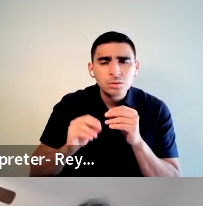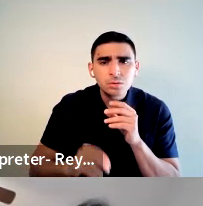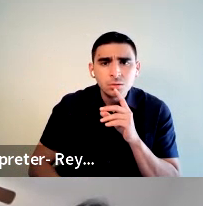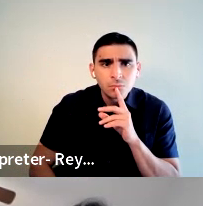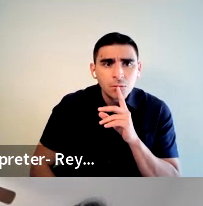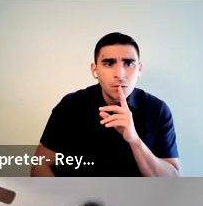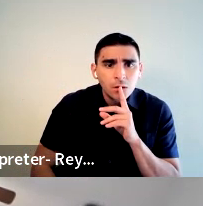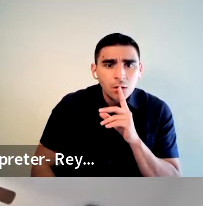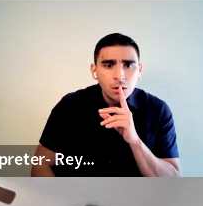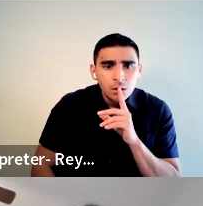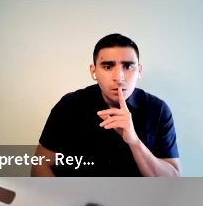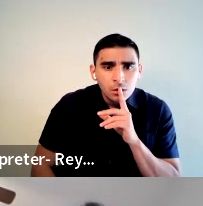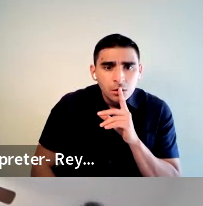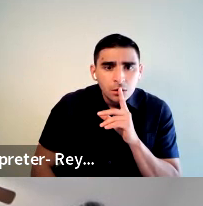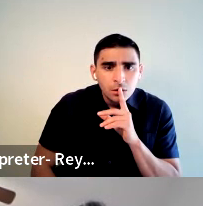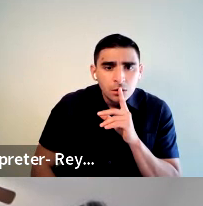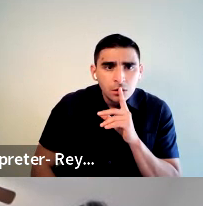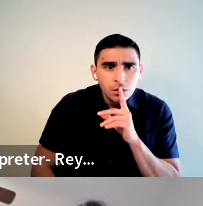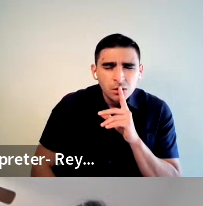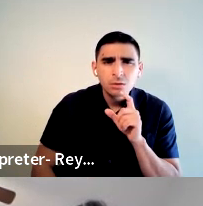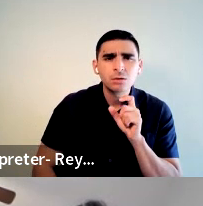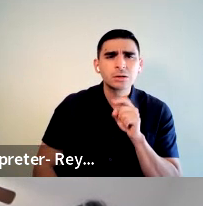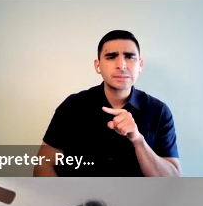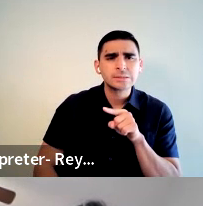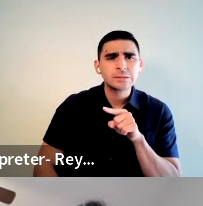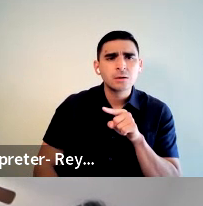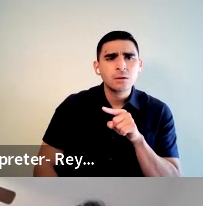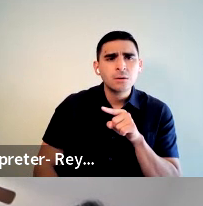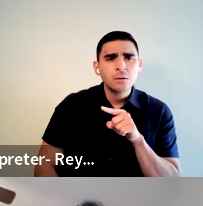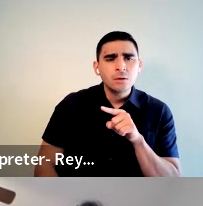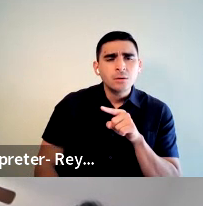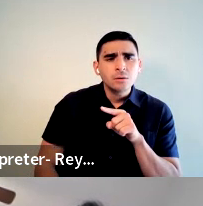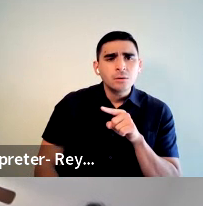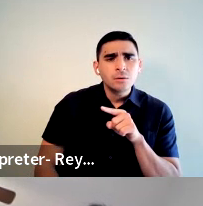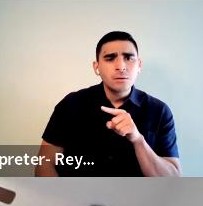Julie? I just had a question while we're talking about this.